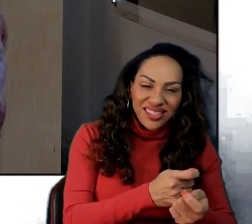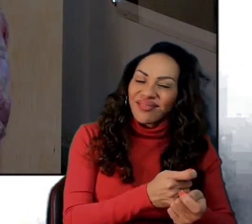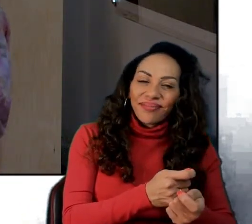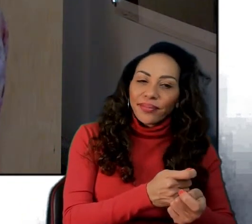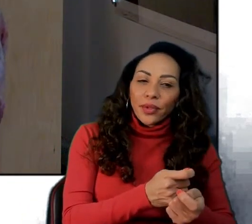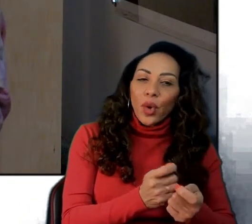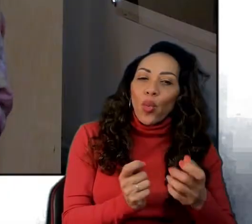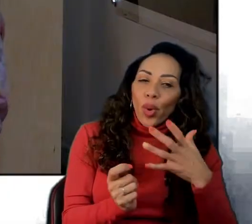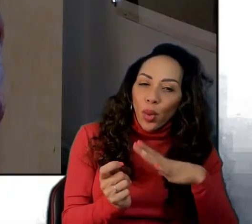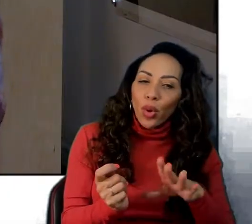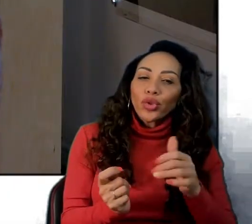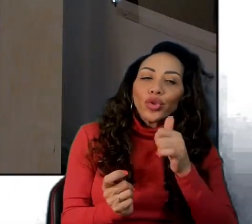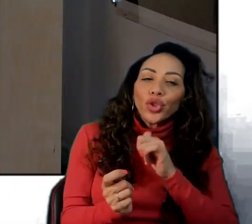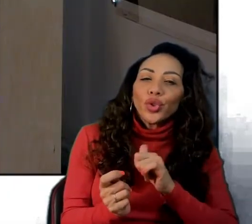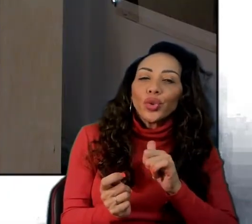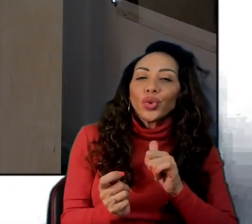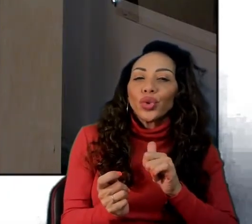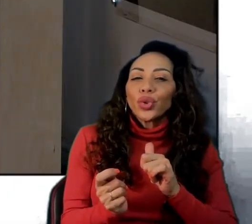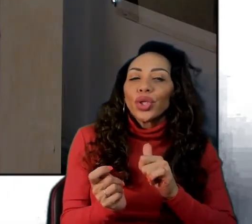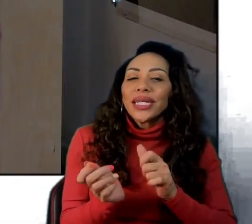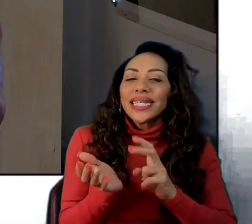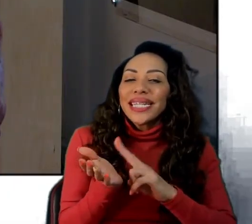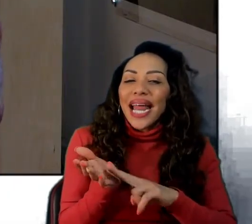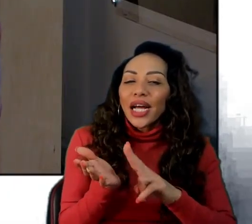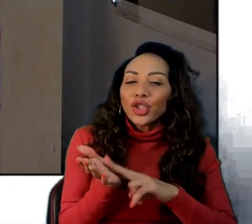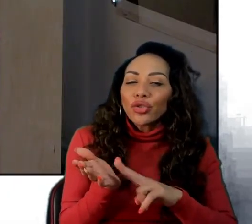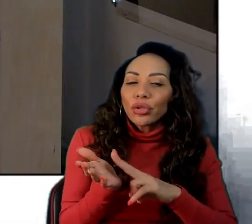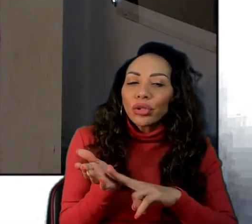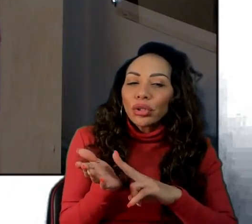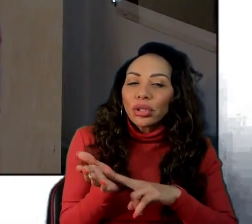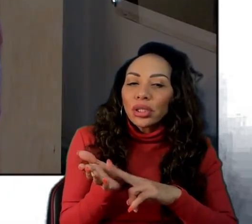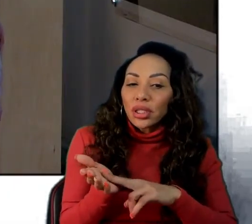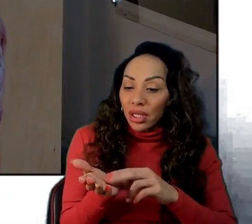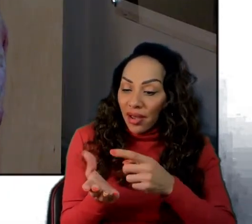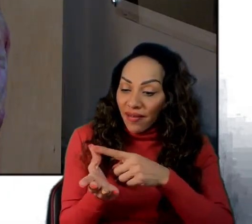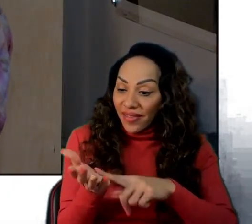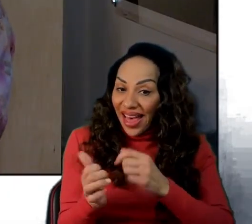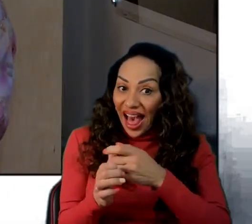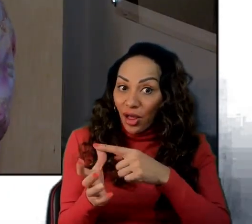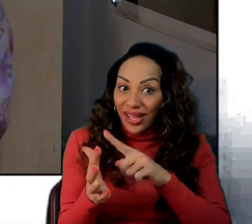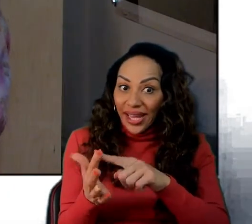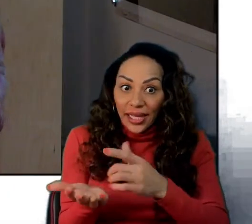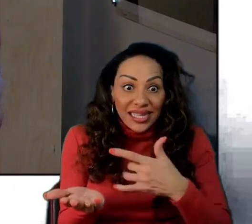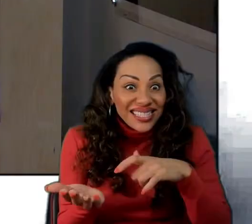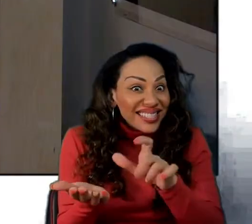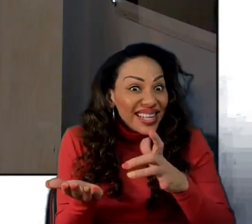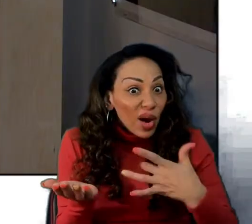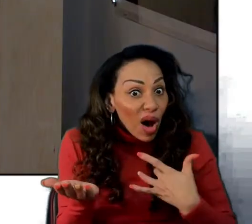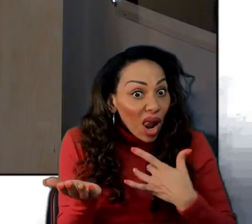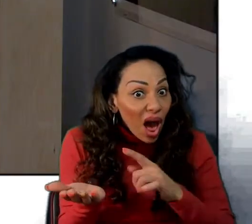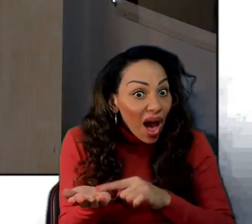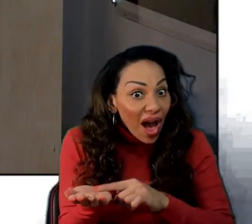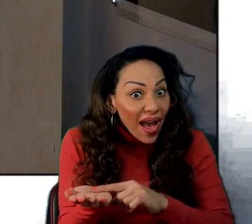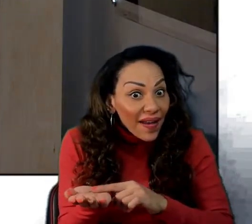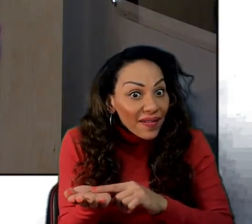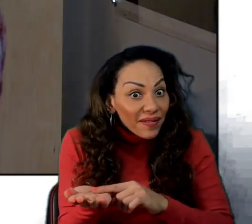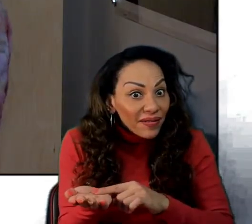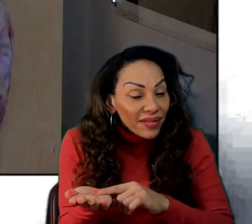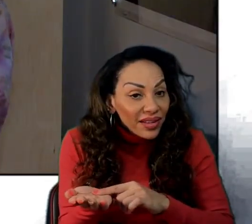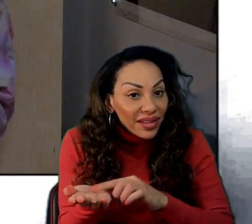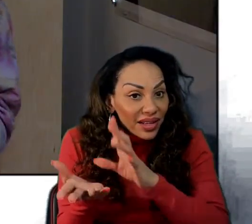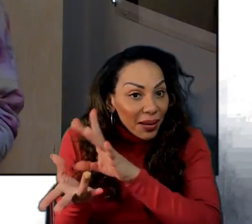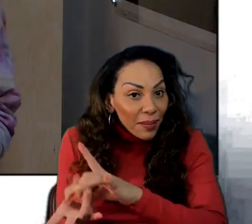of the natural agency of the algae into the experience. So with technology, so if